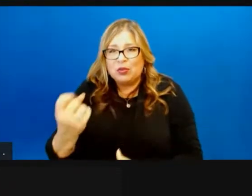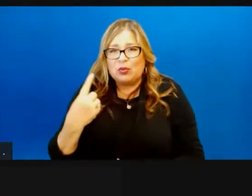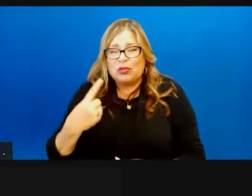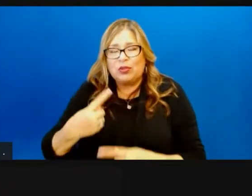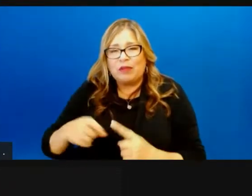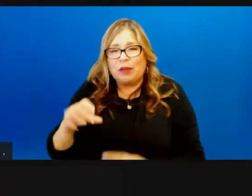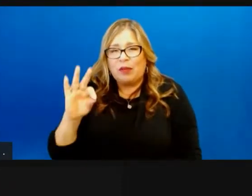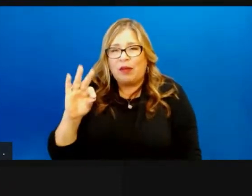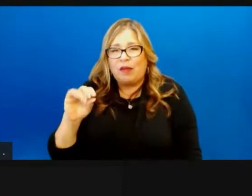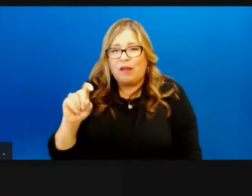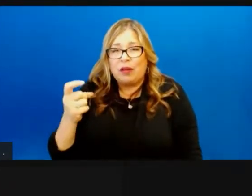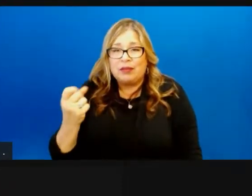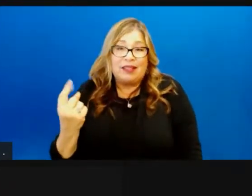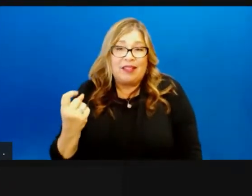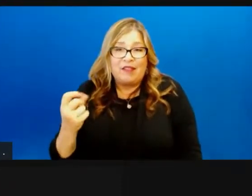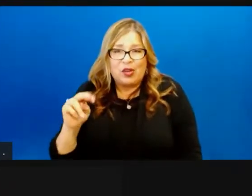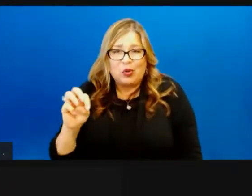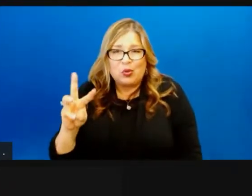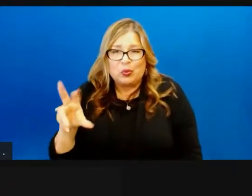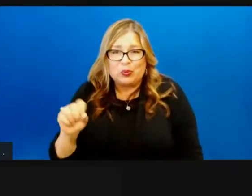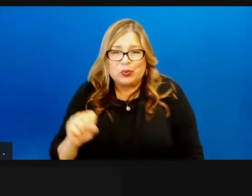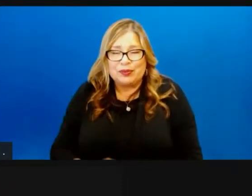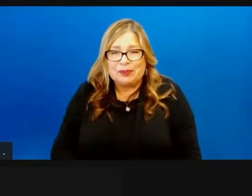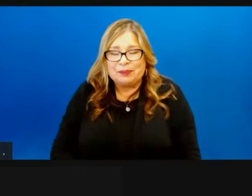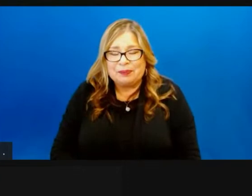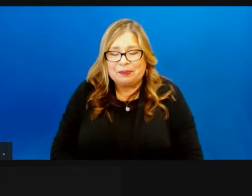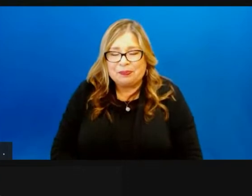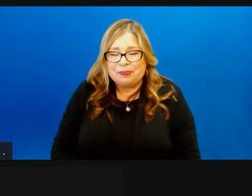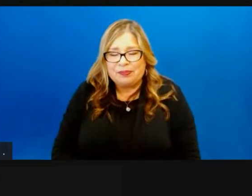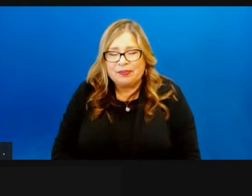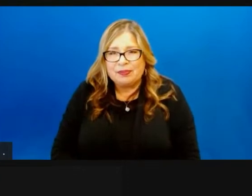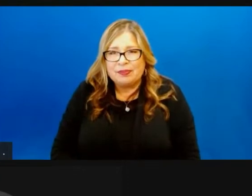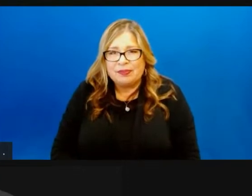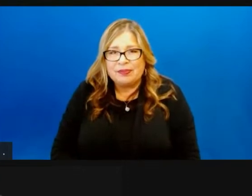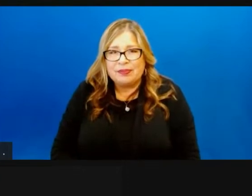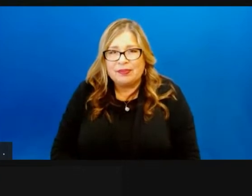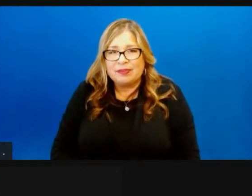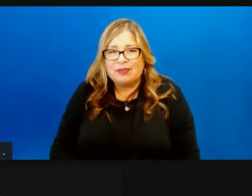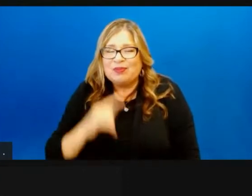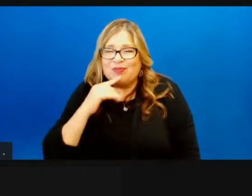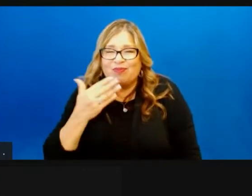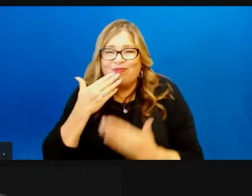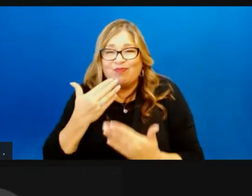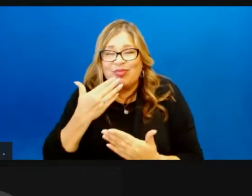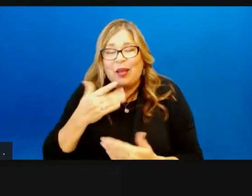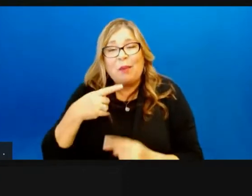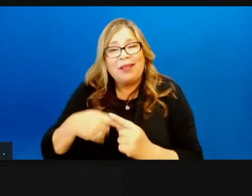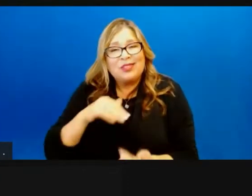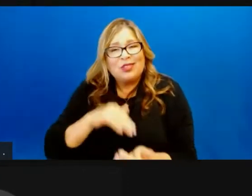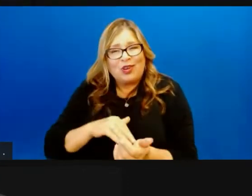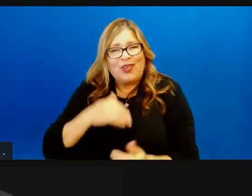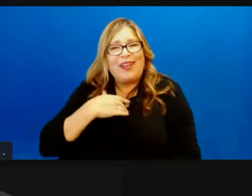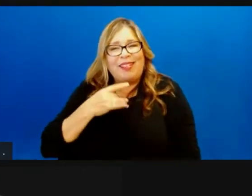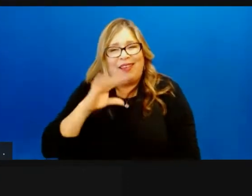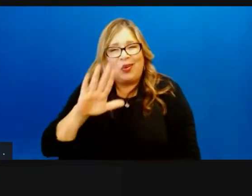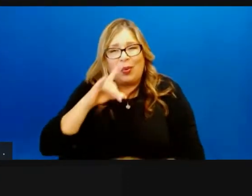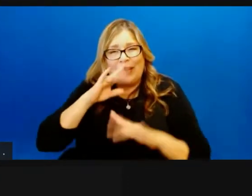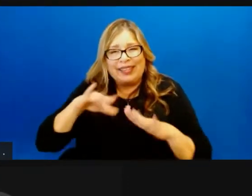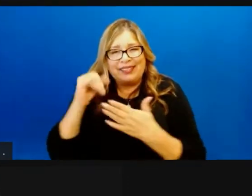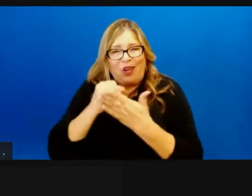Hi, Dr. Galley. Thank you for talking to us, and I like your kids' artwork in the back. A question,